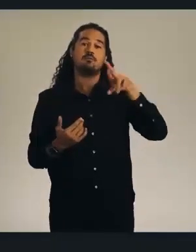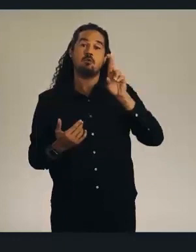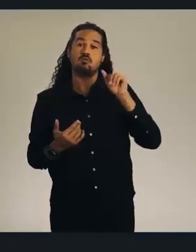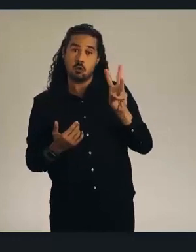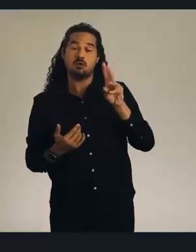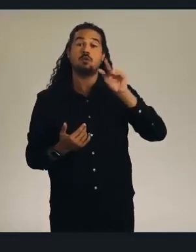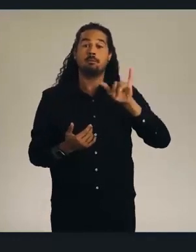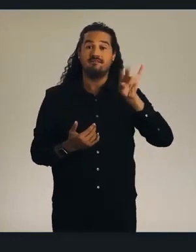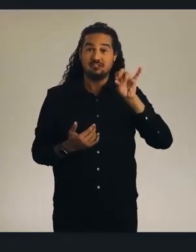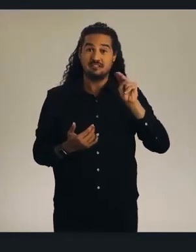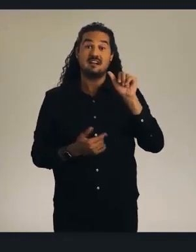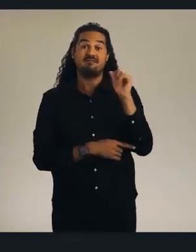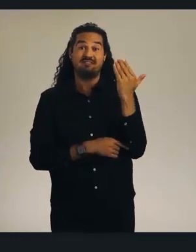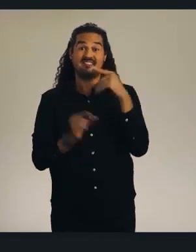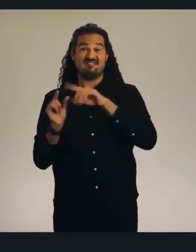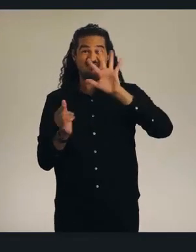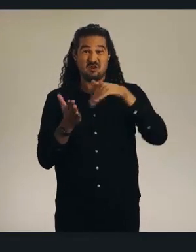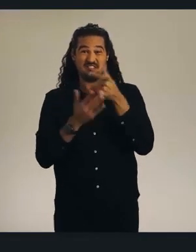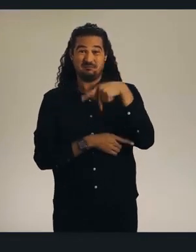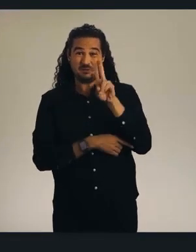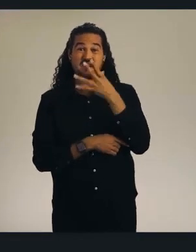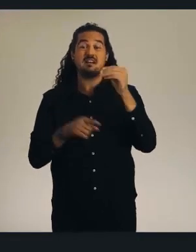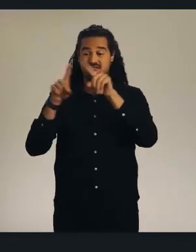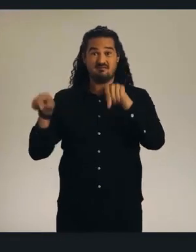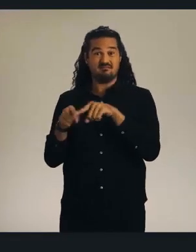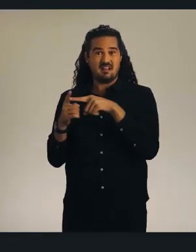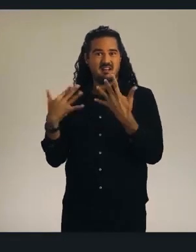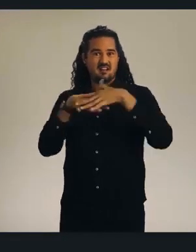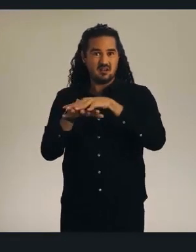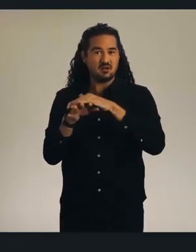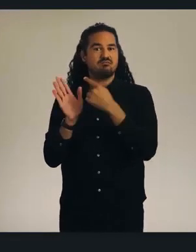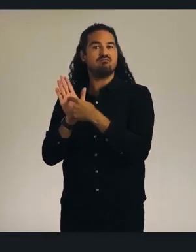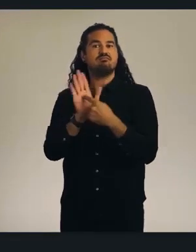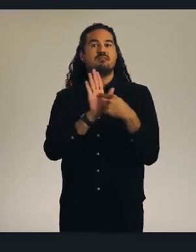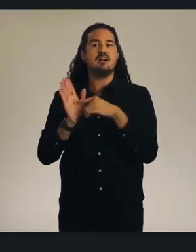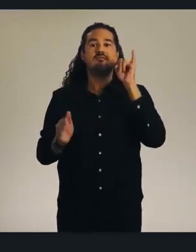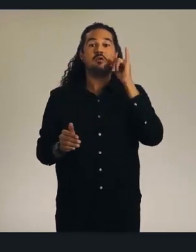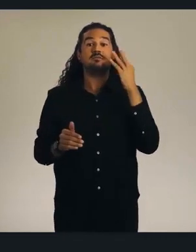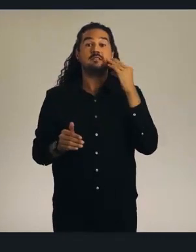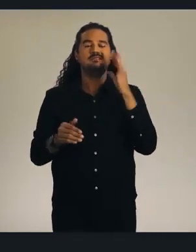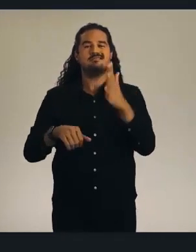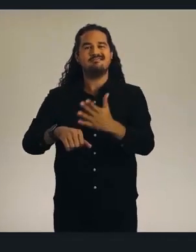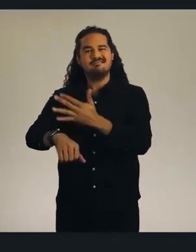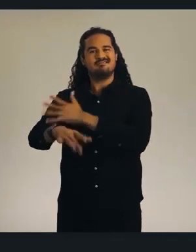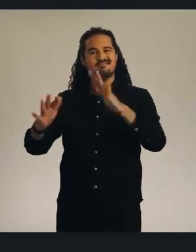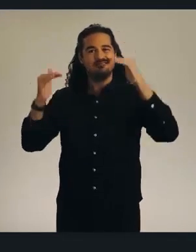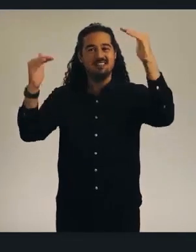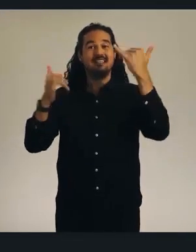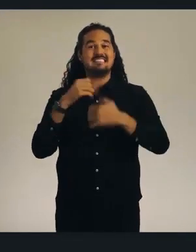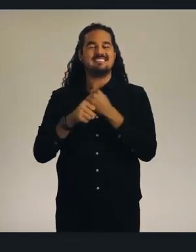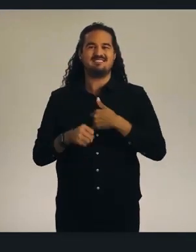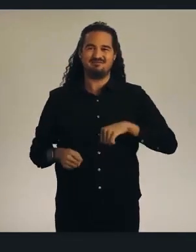and custom display engine combine with an amazing new display that takes the iPhone experience even further. This year, we're proud to introduce an entirely new Super Retina XDR